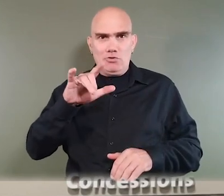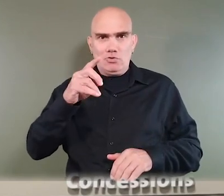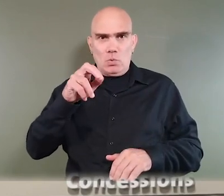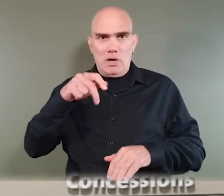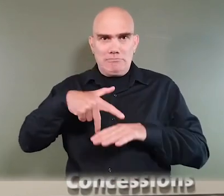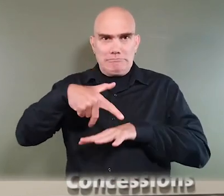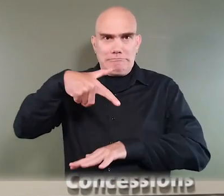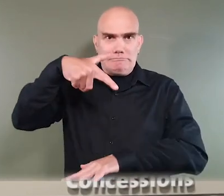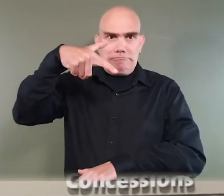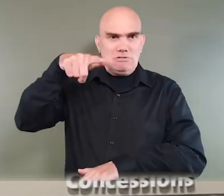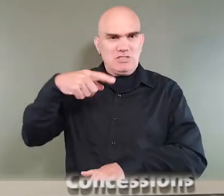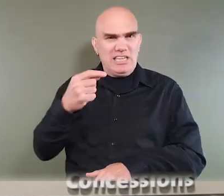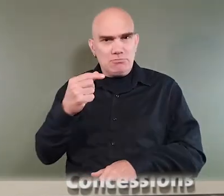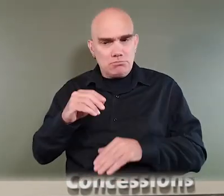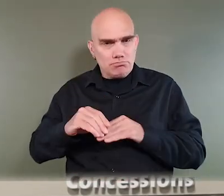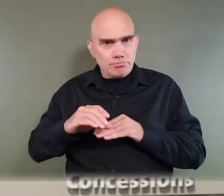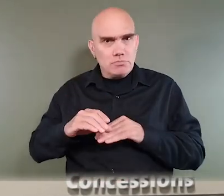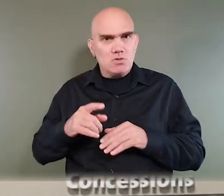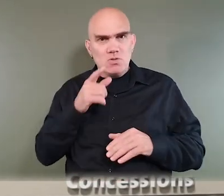strengthening the muscles in our core.